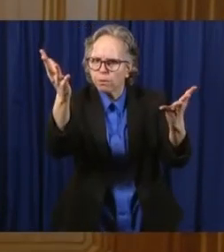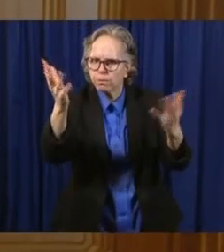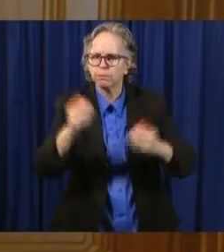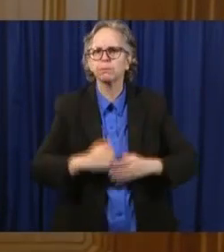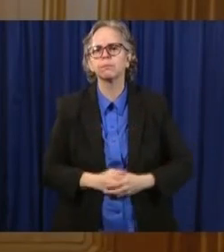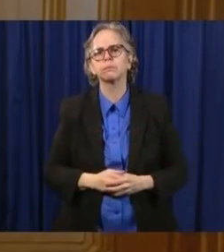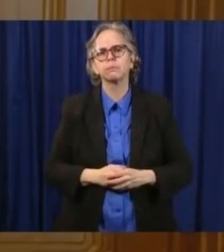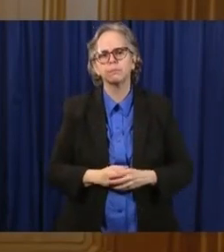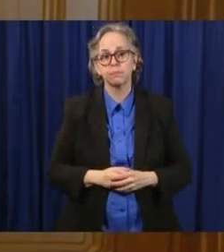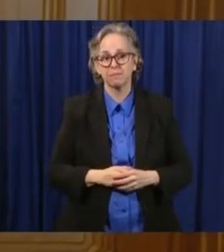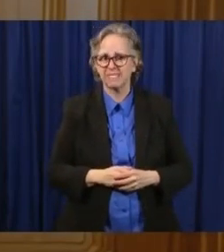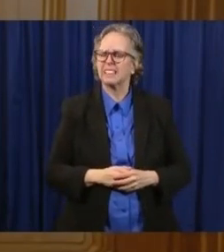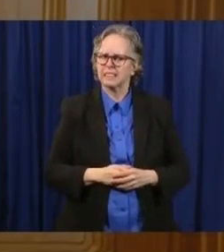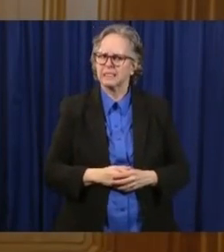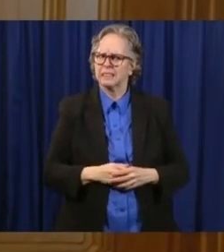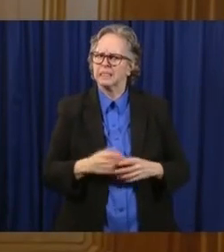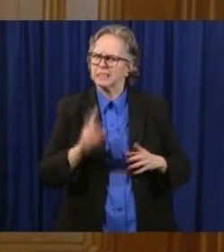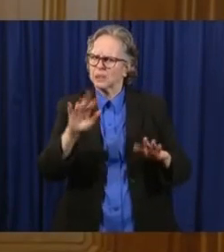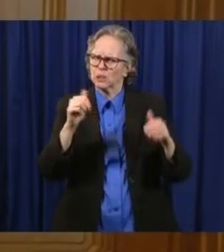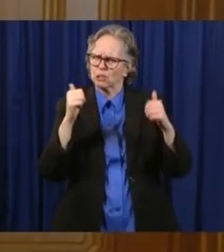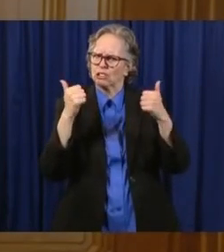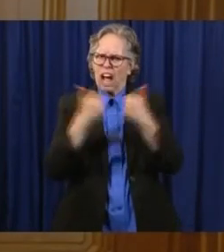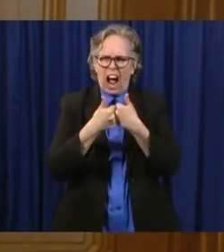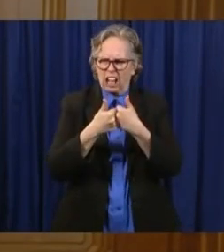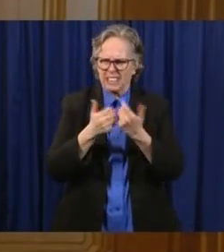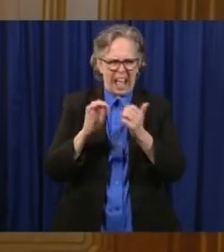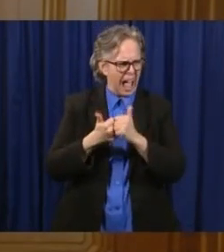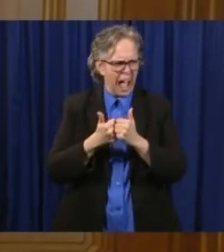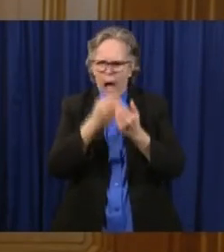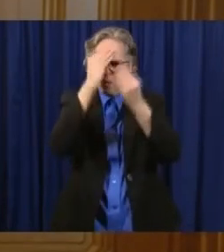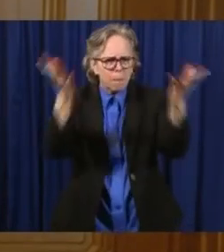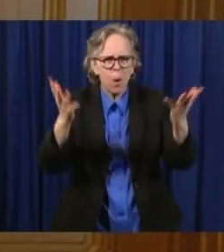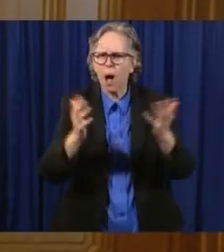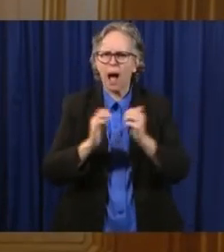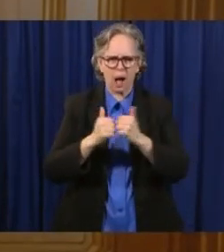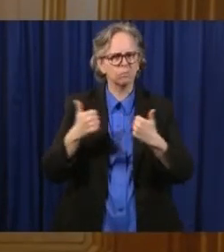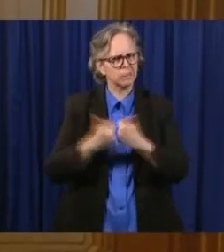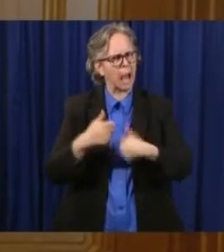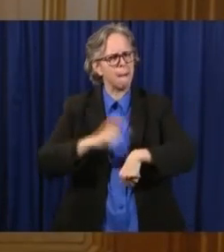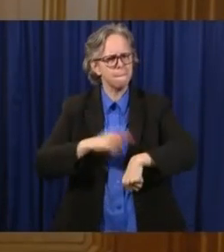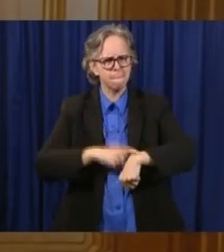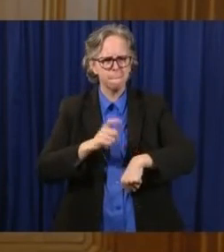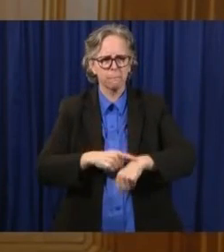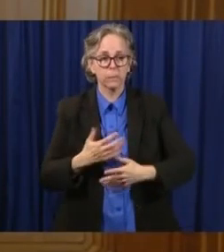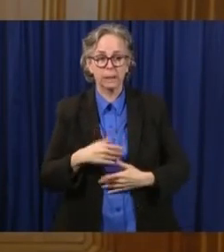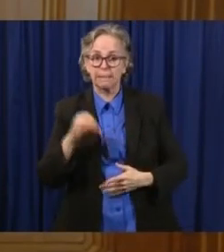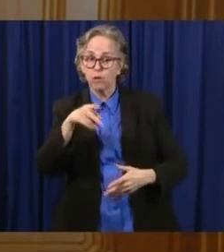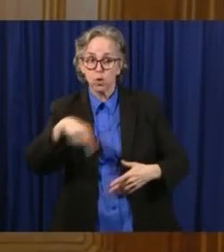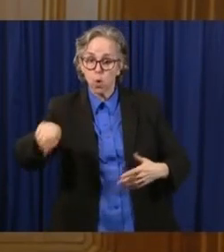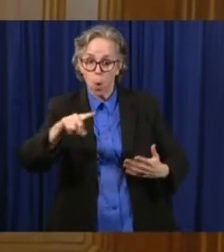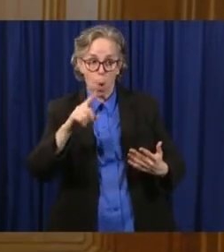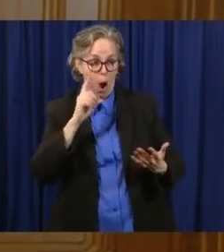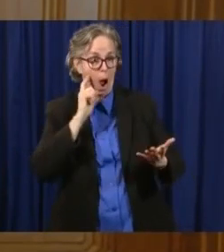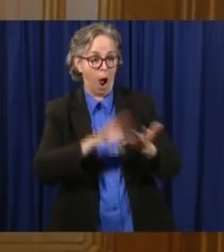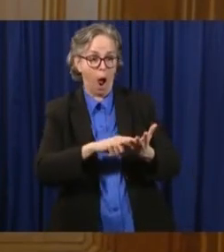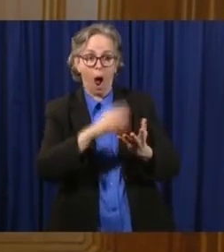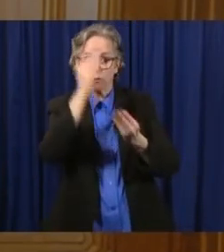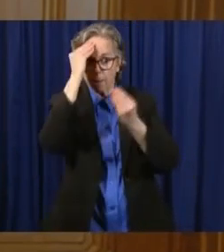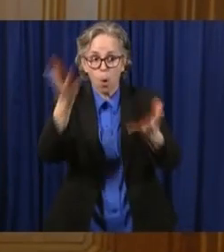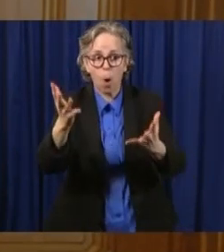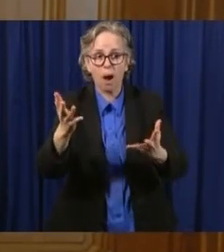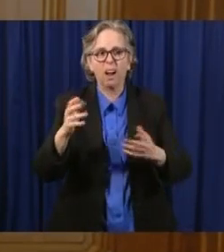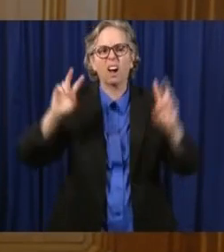because many times the people who report child abuse are what we call mandatory